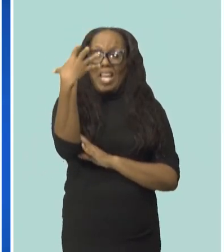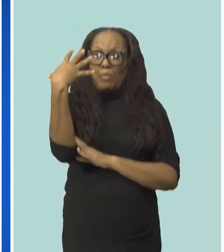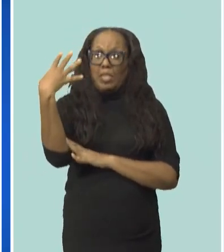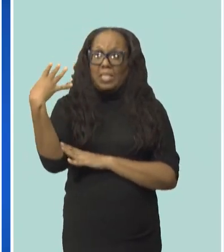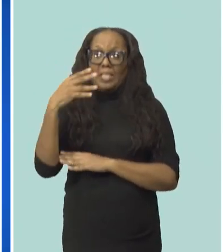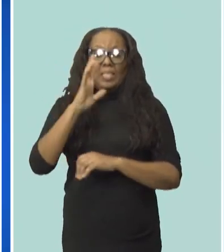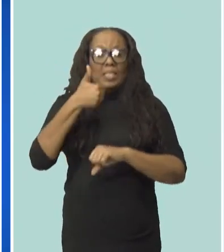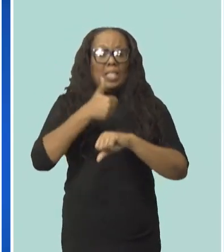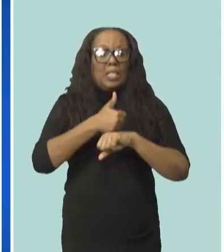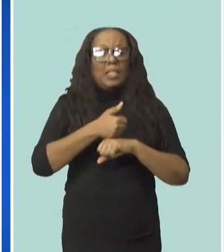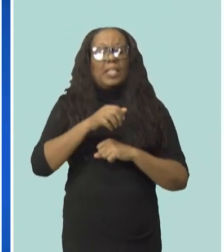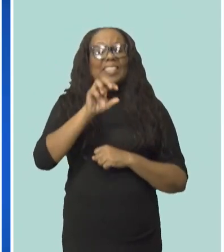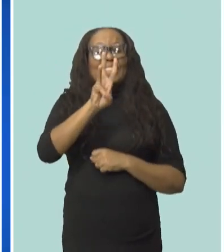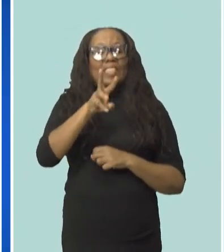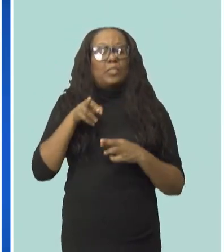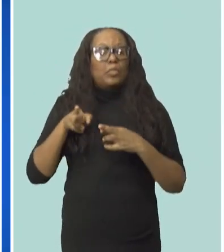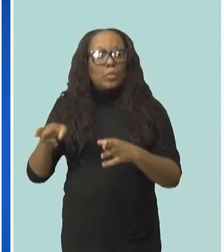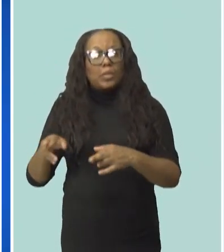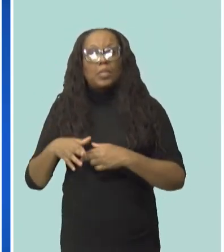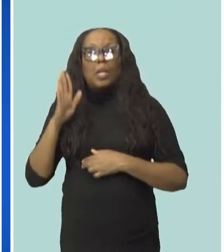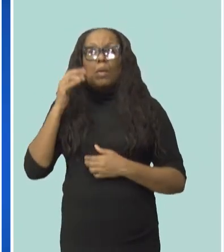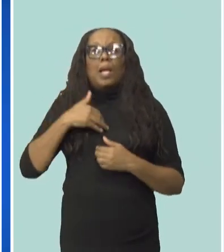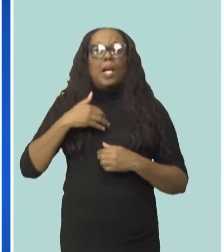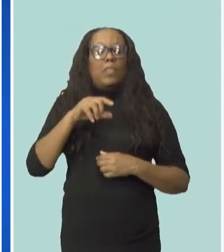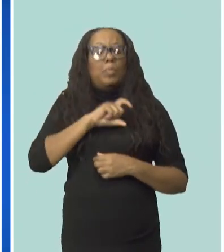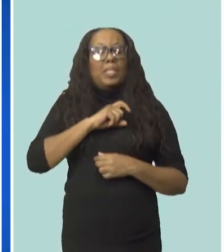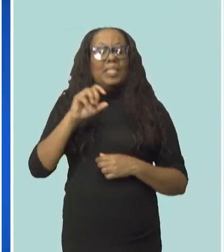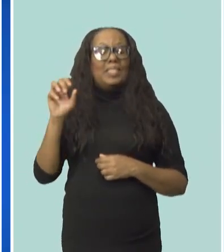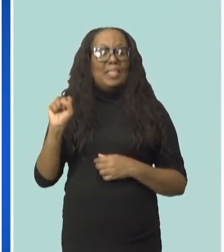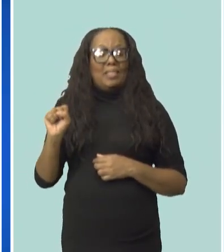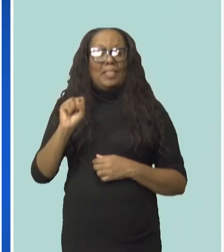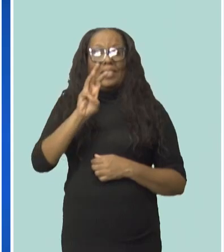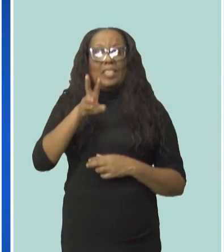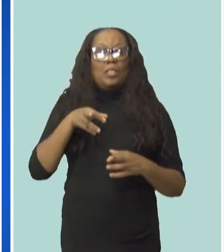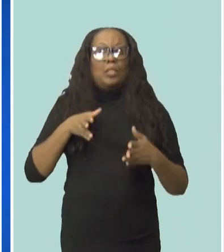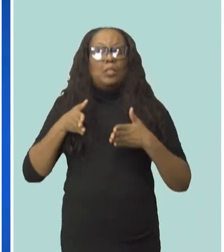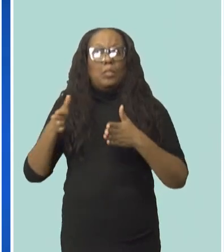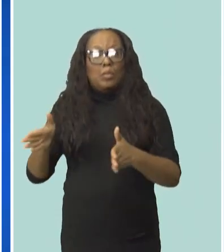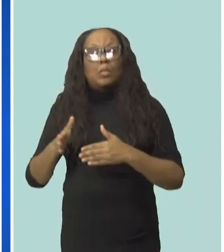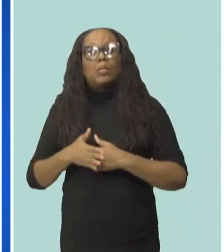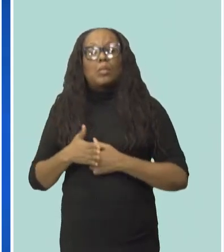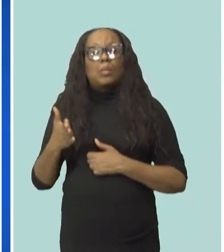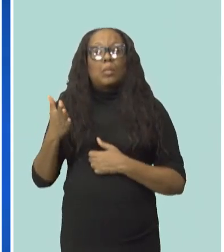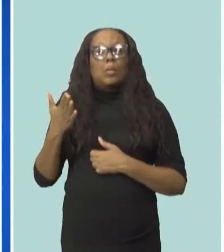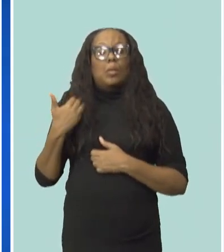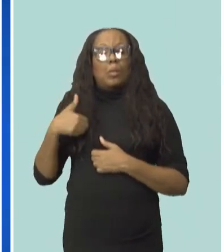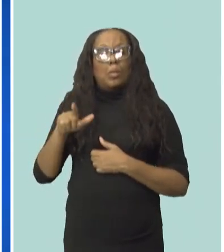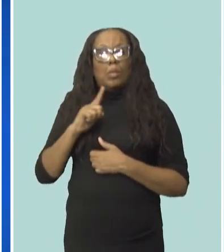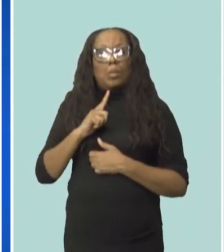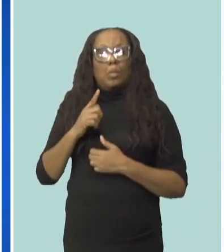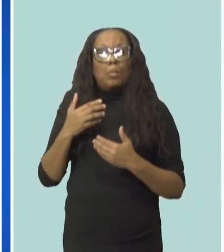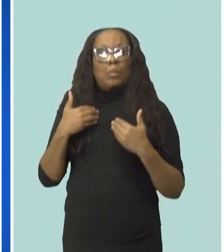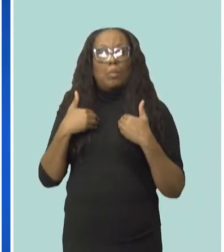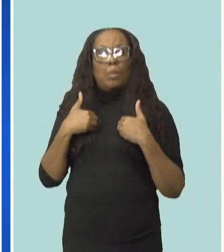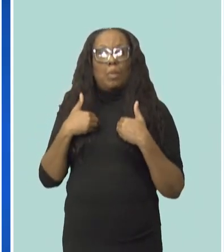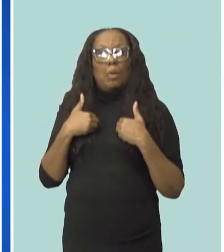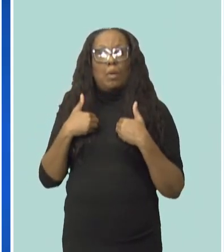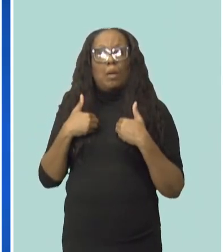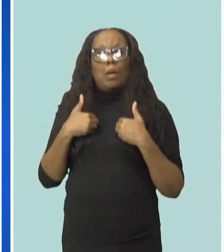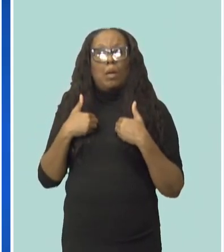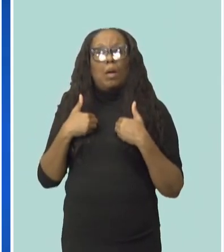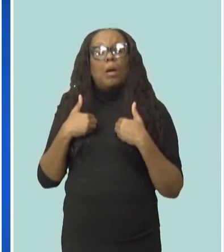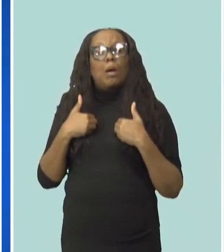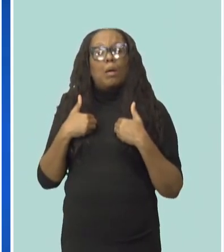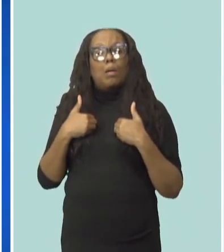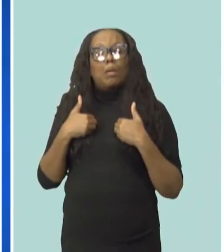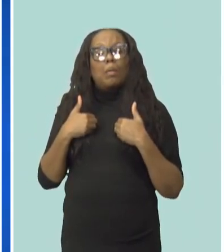to put a police station in 6 roads. We've just opened a substation. Indar, Kay and Sonia